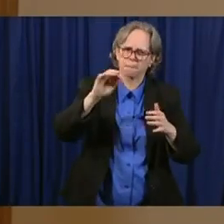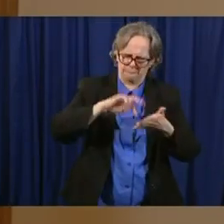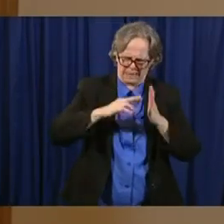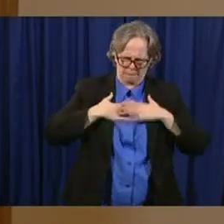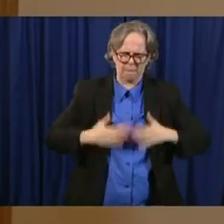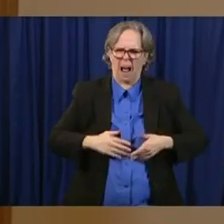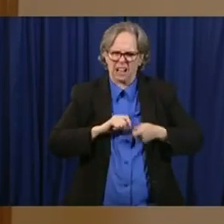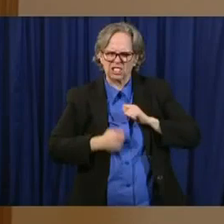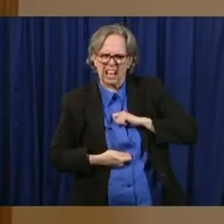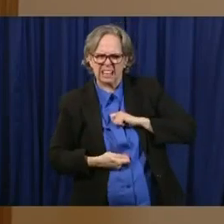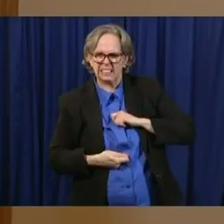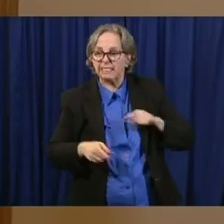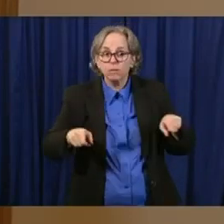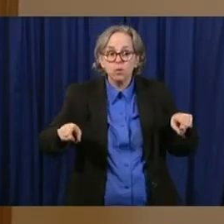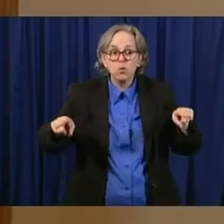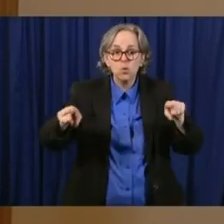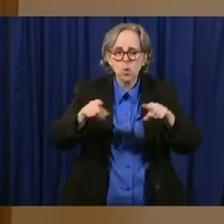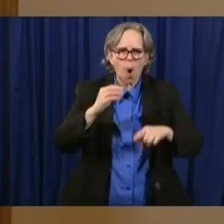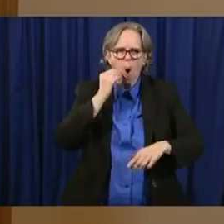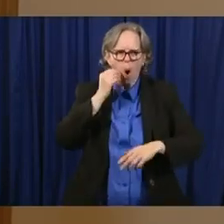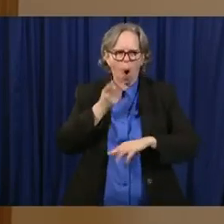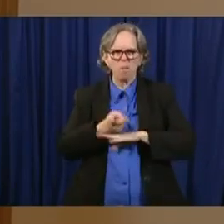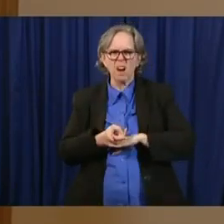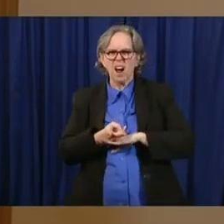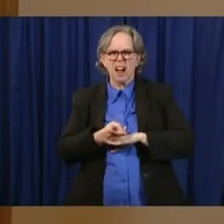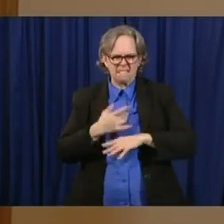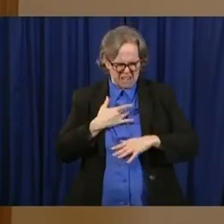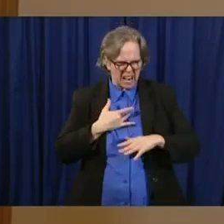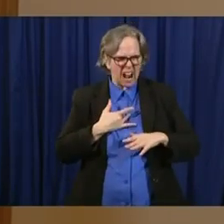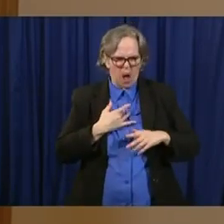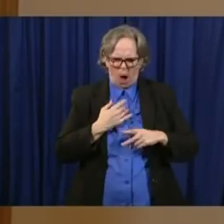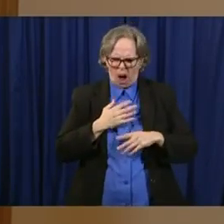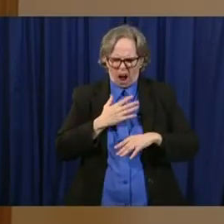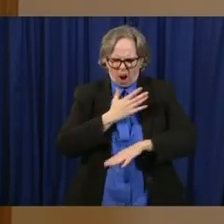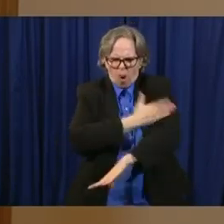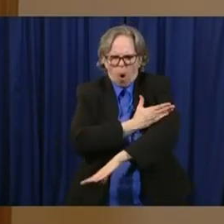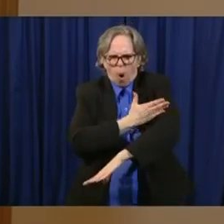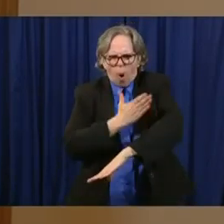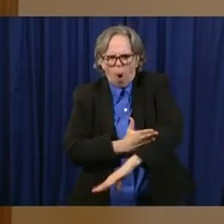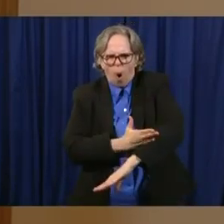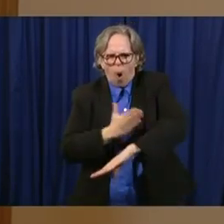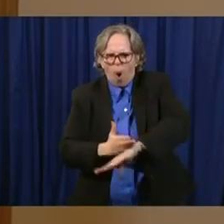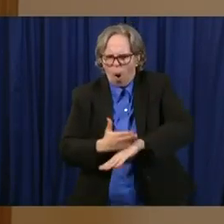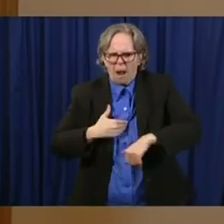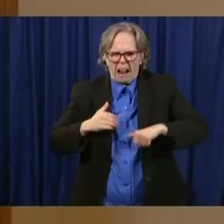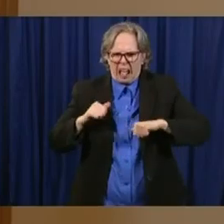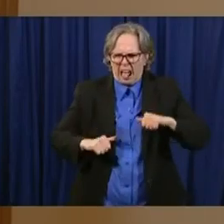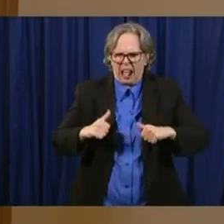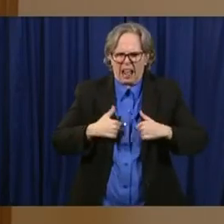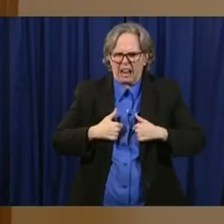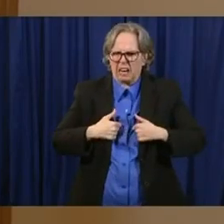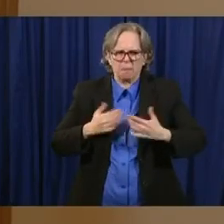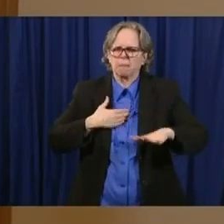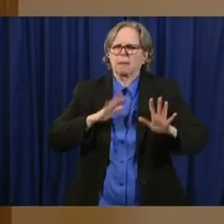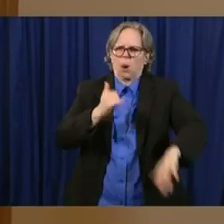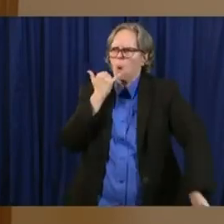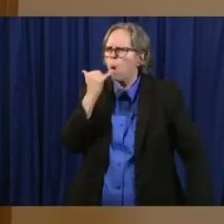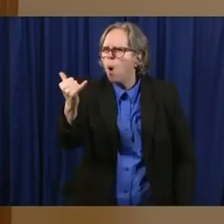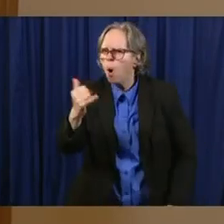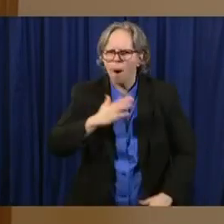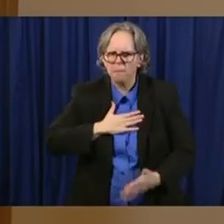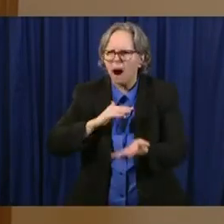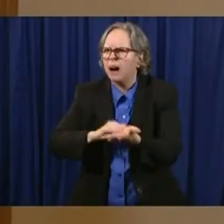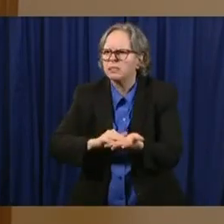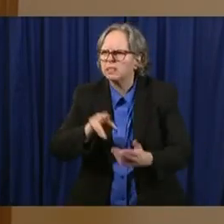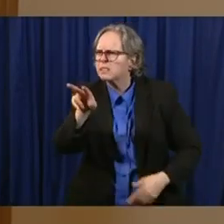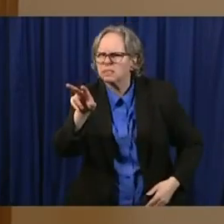or if you are unsure about this, contact your doctor. And if you are still not sure after what you've heard, I want you to call the emergency room.